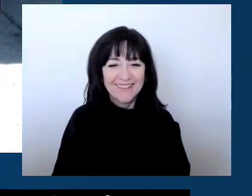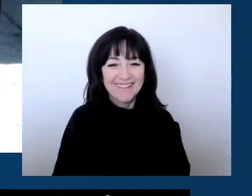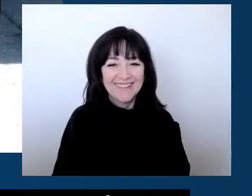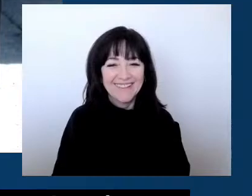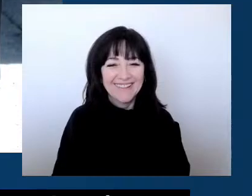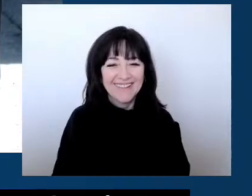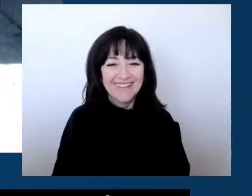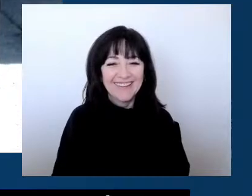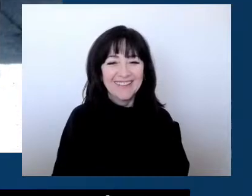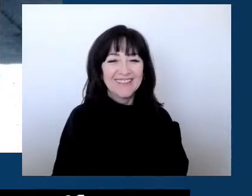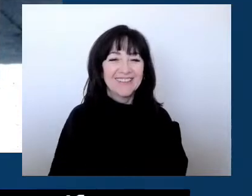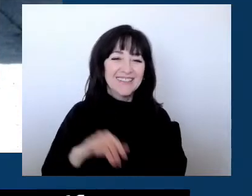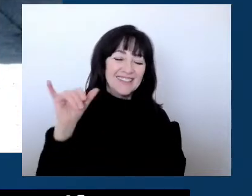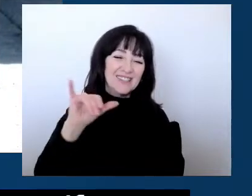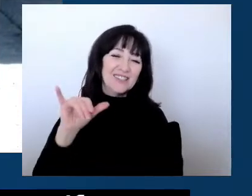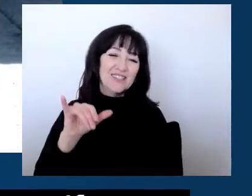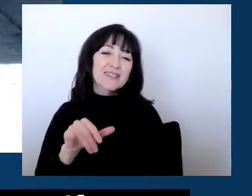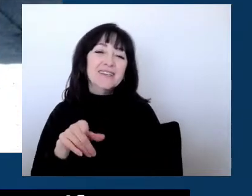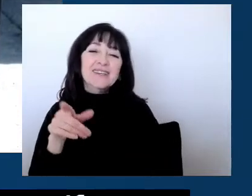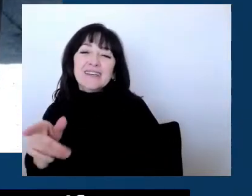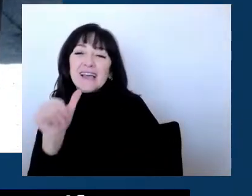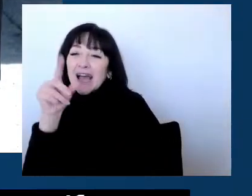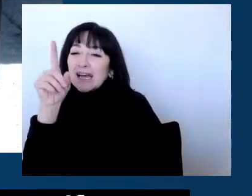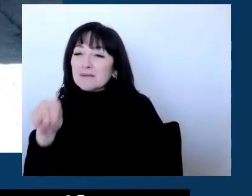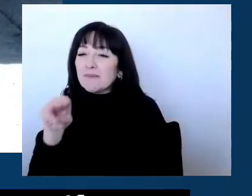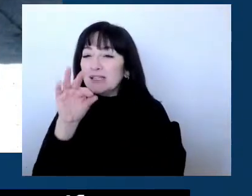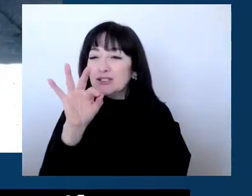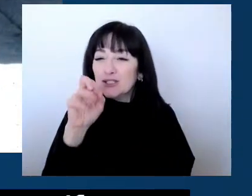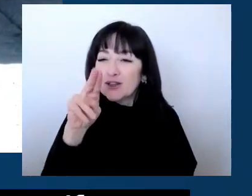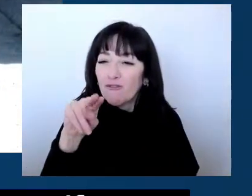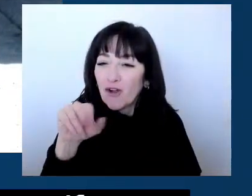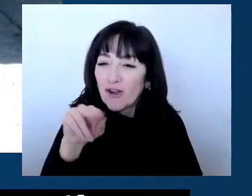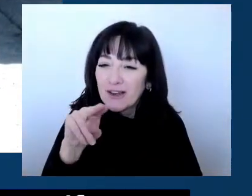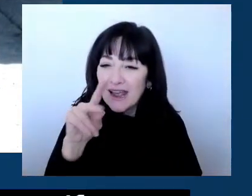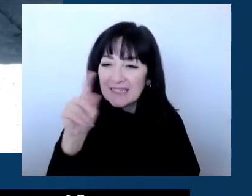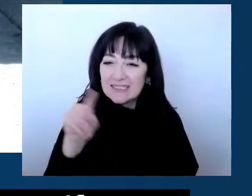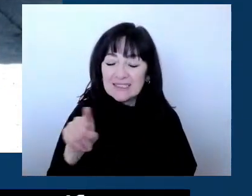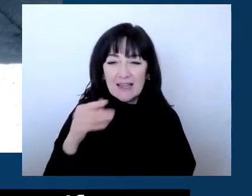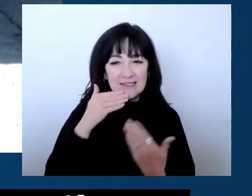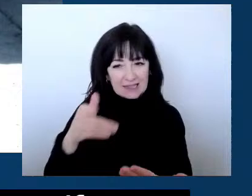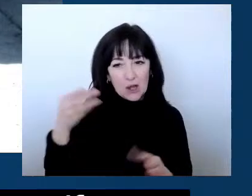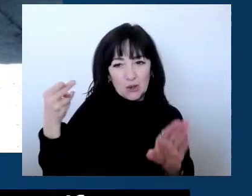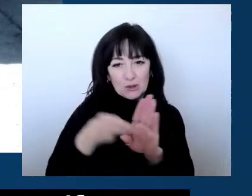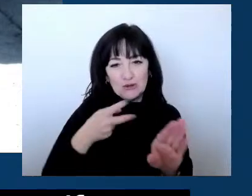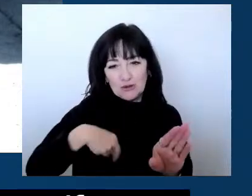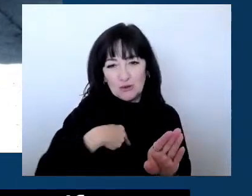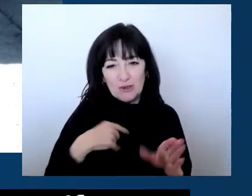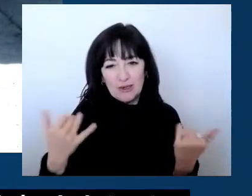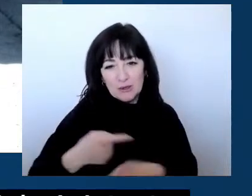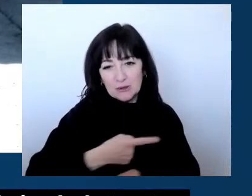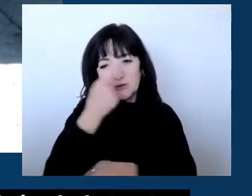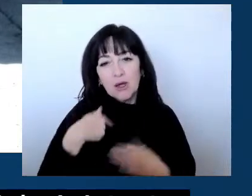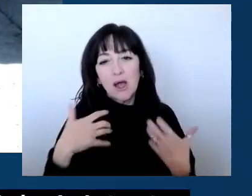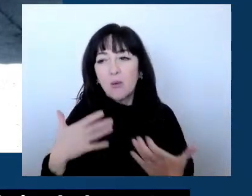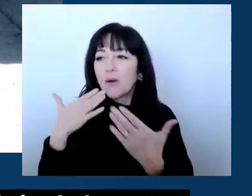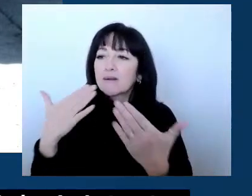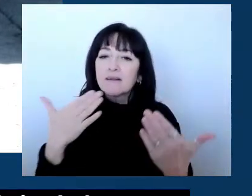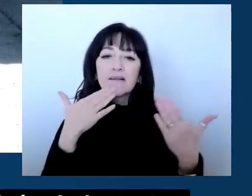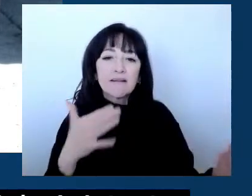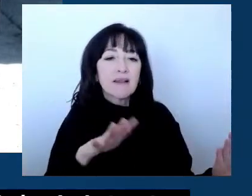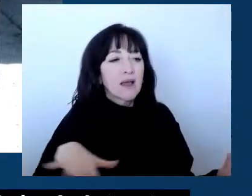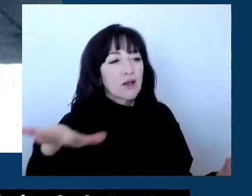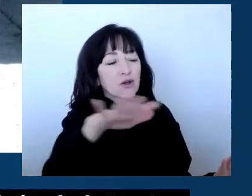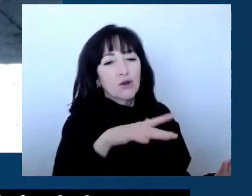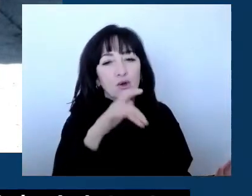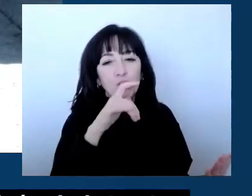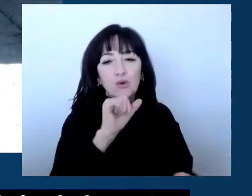Administrator Fernandez, thank you for being with us today. I also want to thank all the folks that work for DTC.